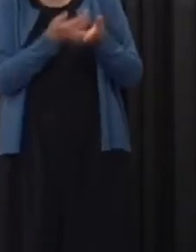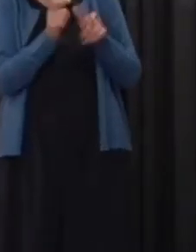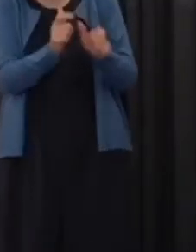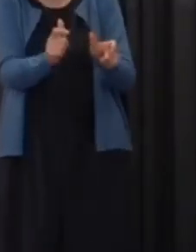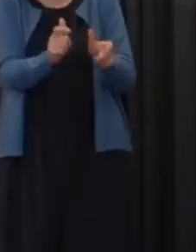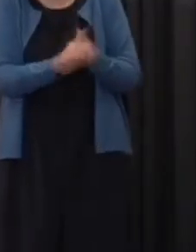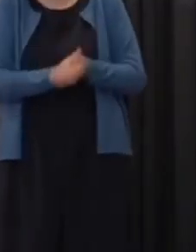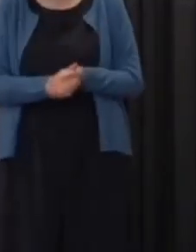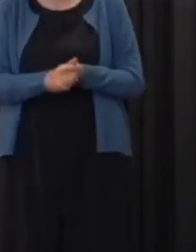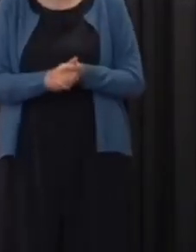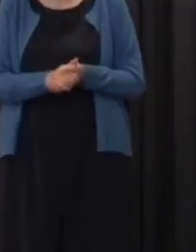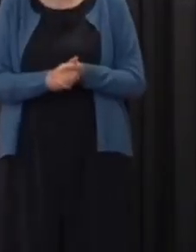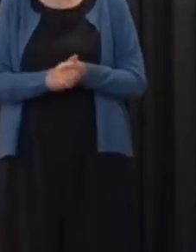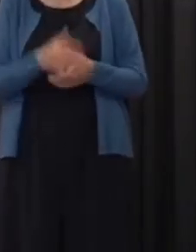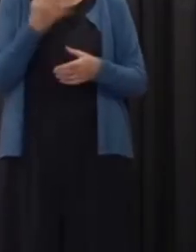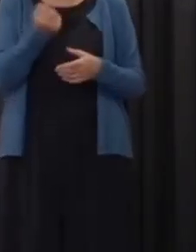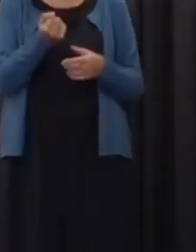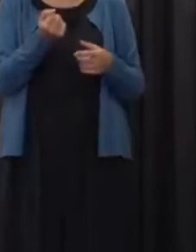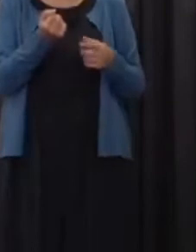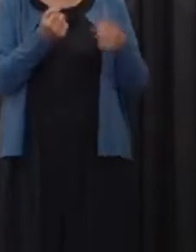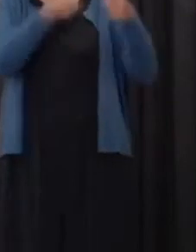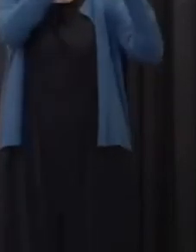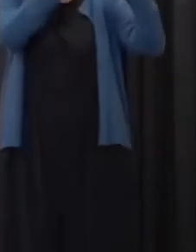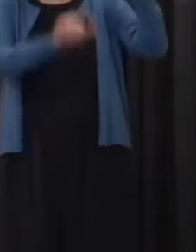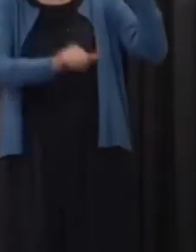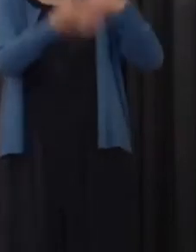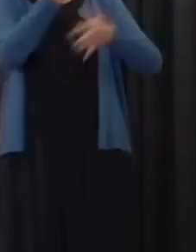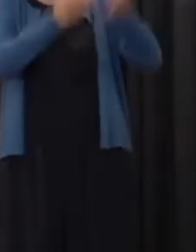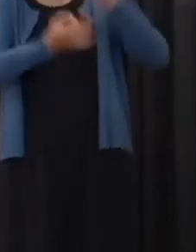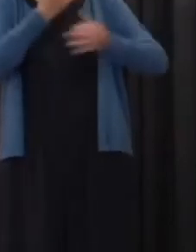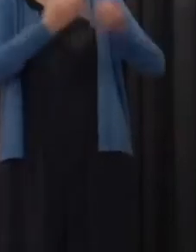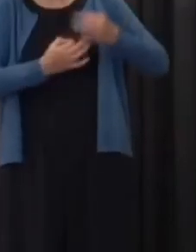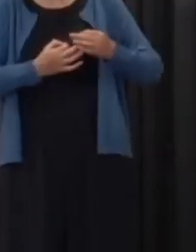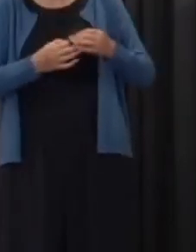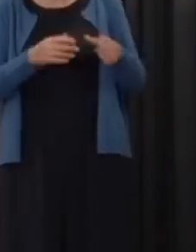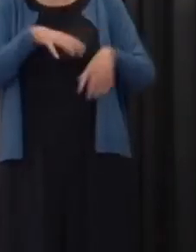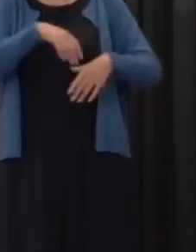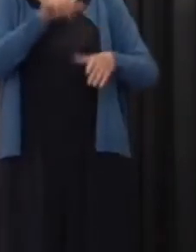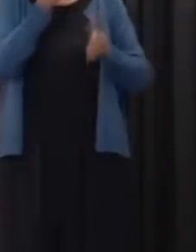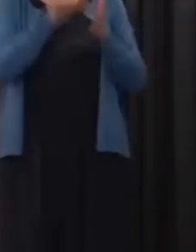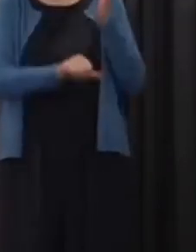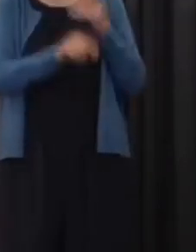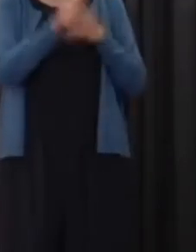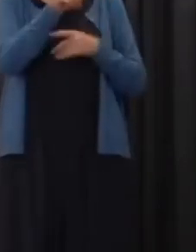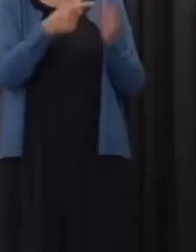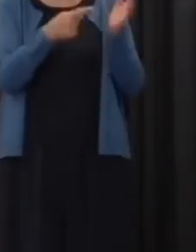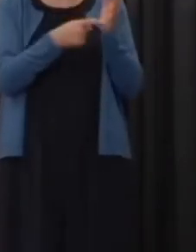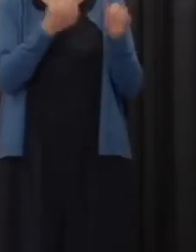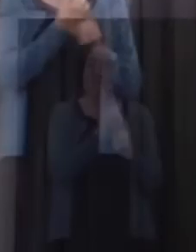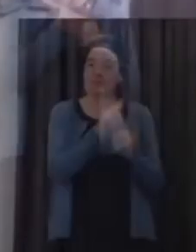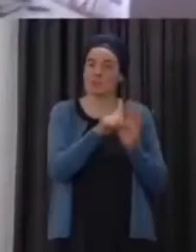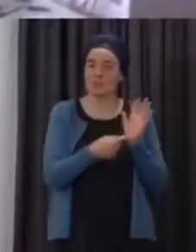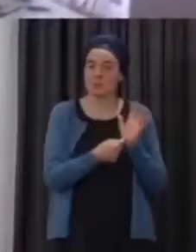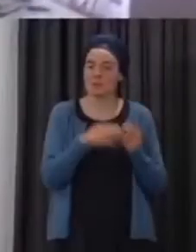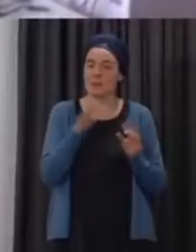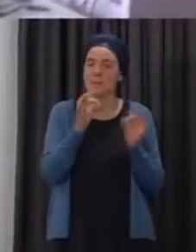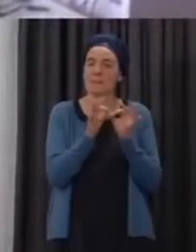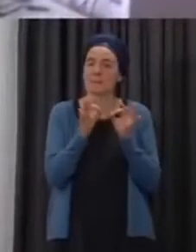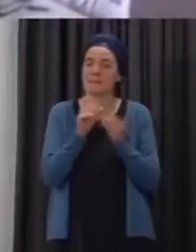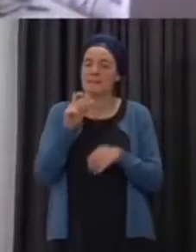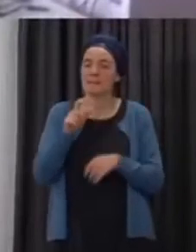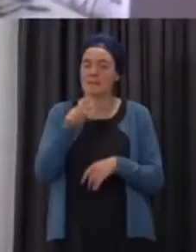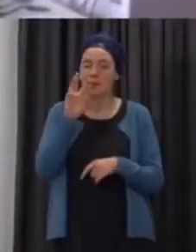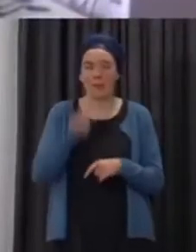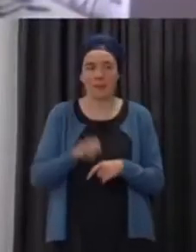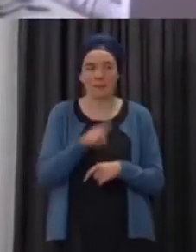list of journalists in front of me, and we're going to start with Taleri Glyn-Jones from BBC Wales. Good afternoon, Minister. Thank you very